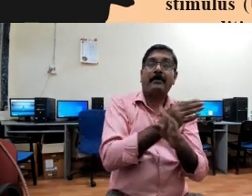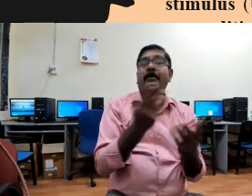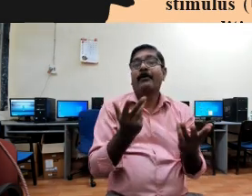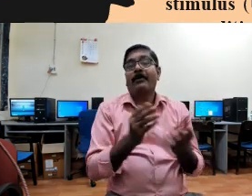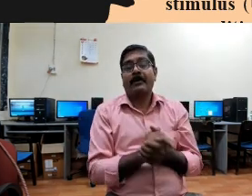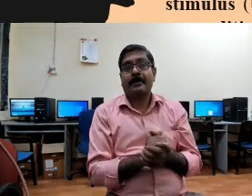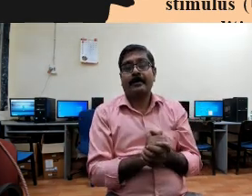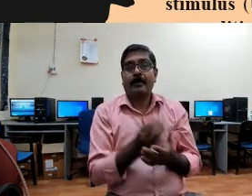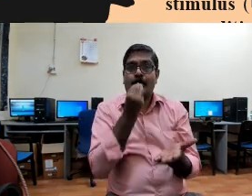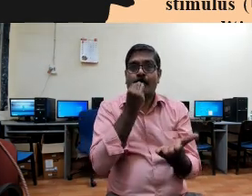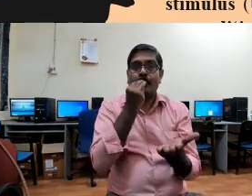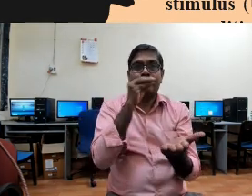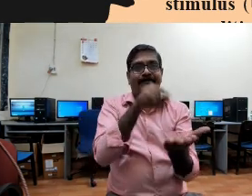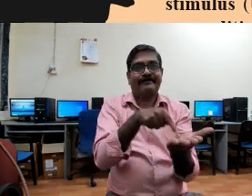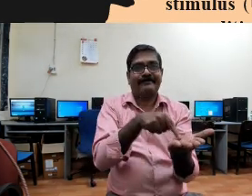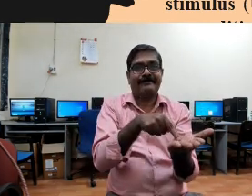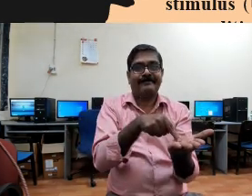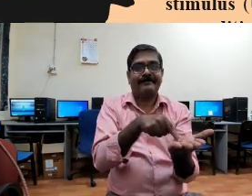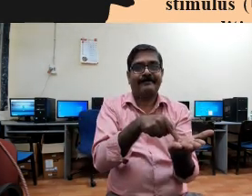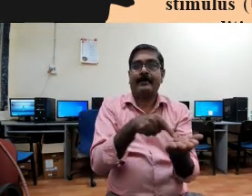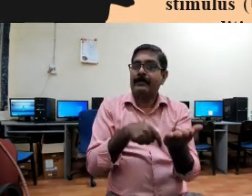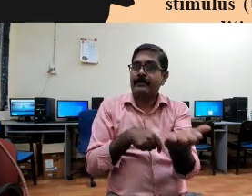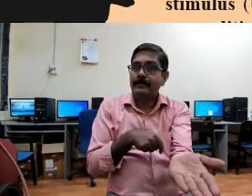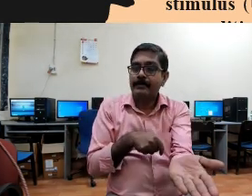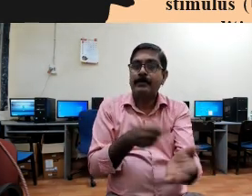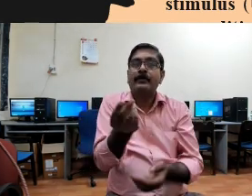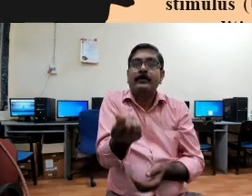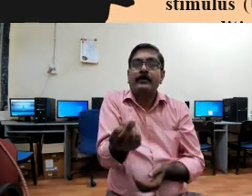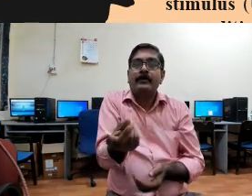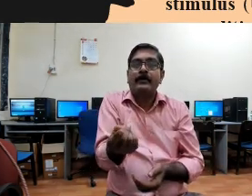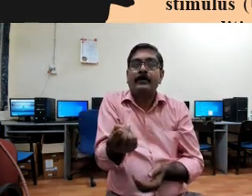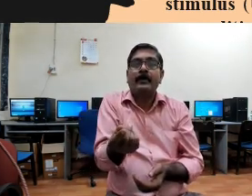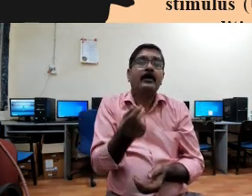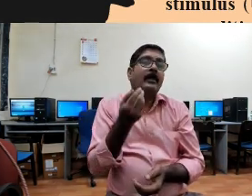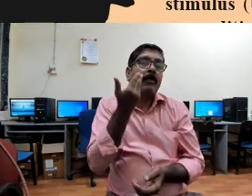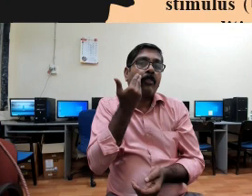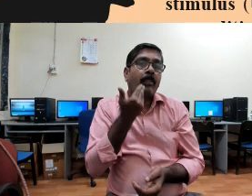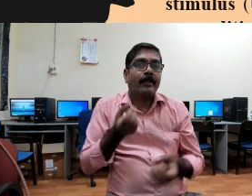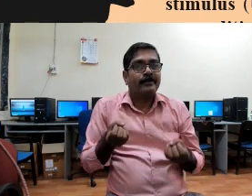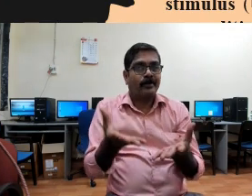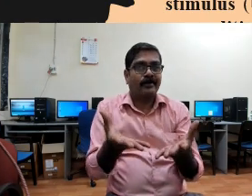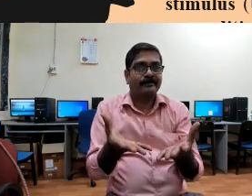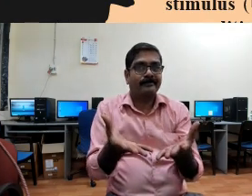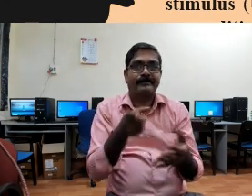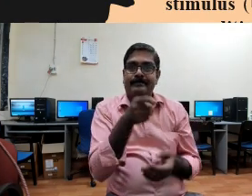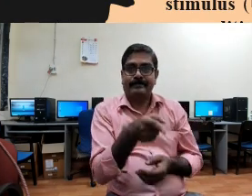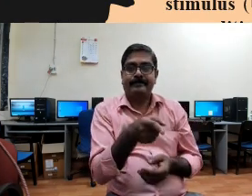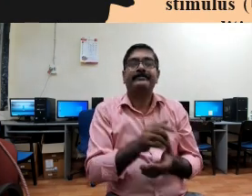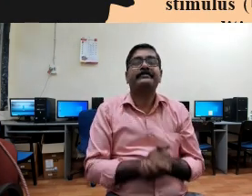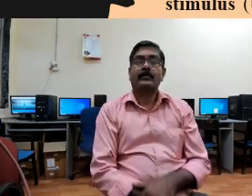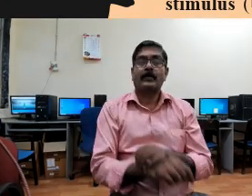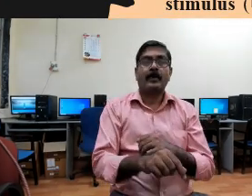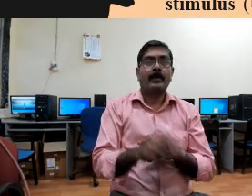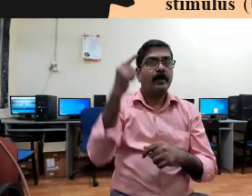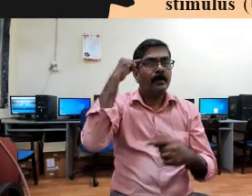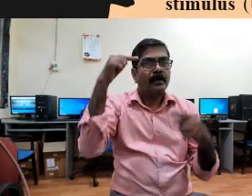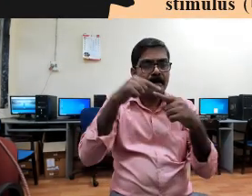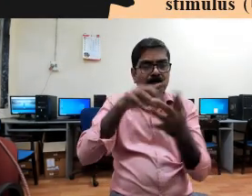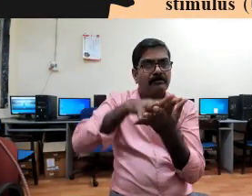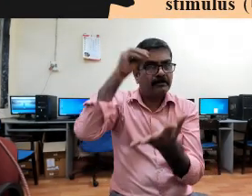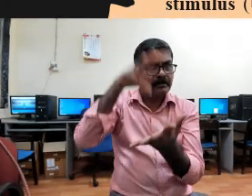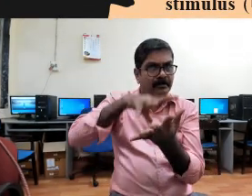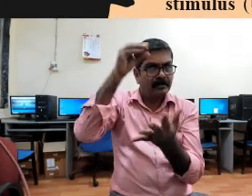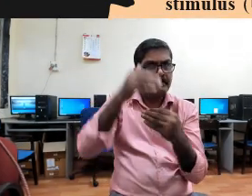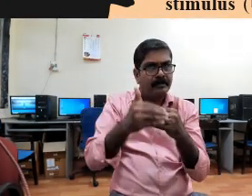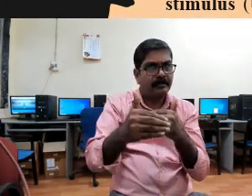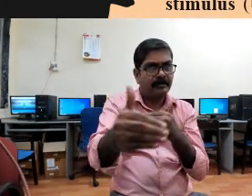unconditioned stimulus, that is the food, produces an unconditioned response, that is salivation from the dogs.